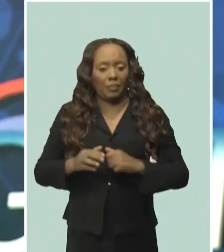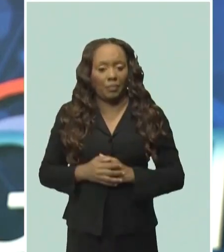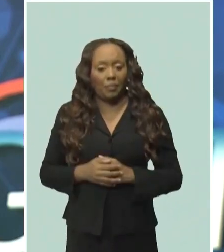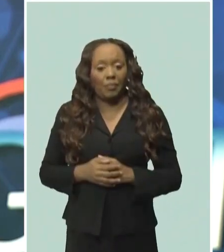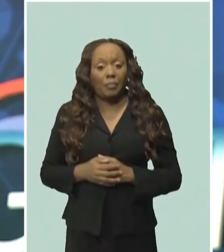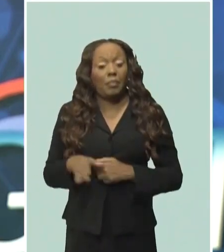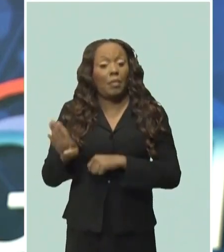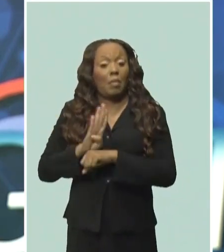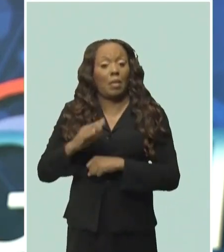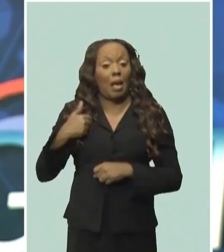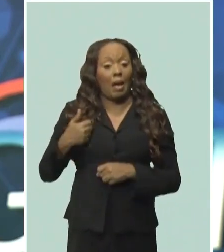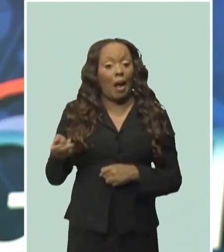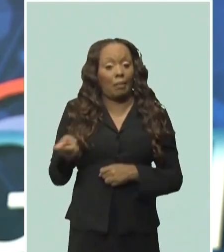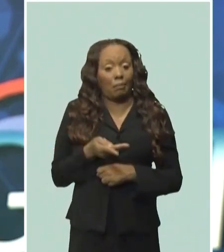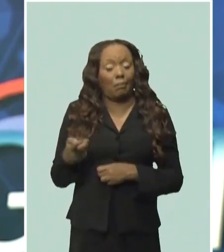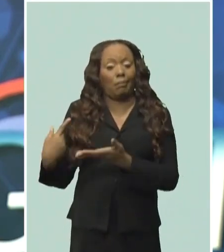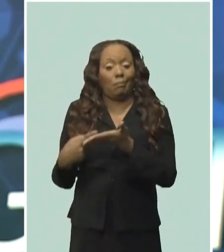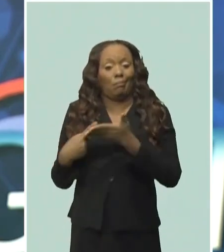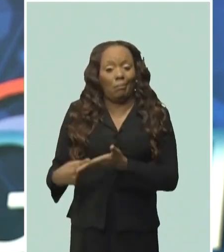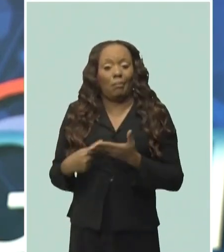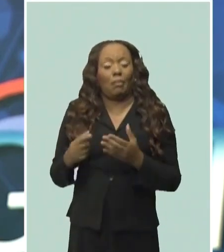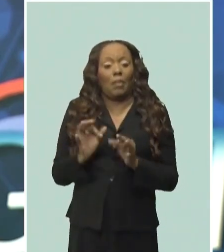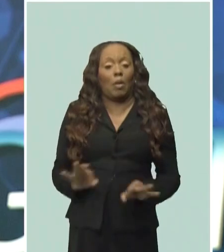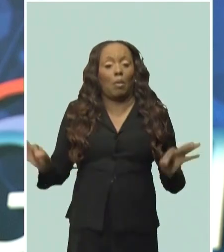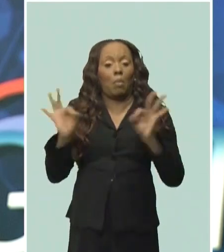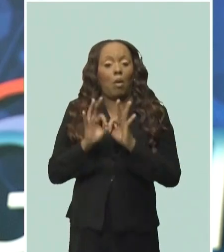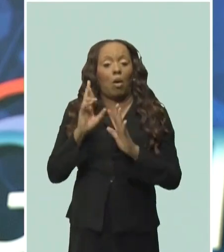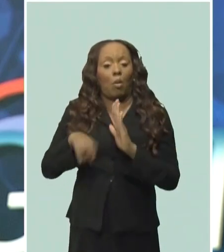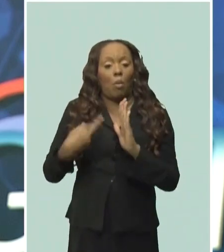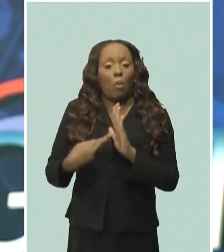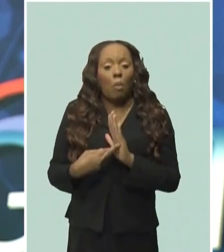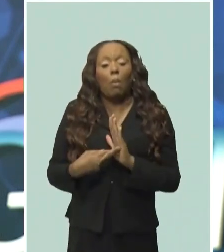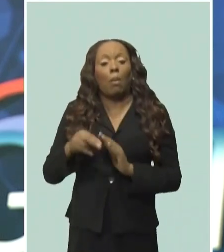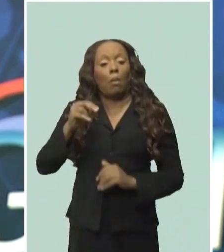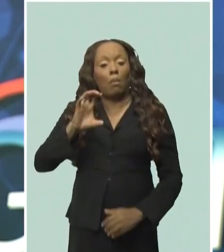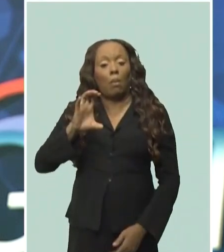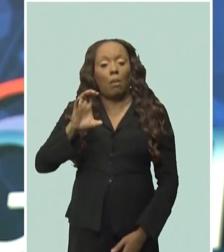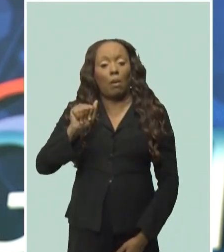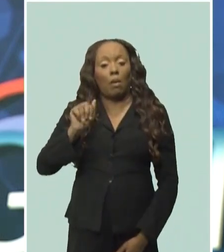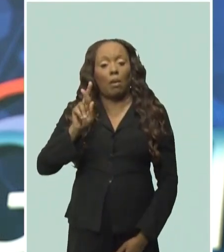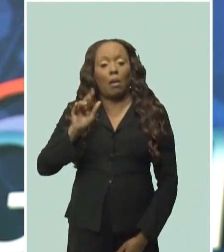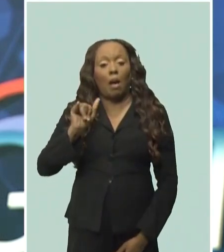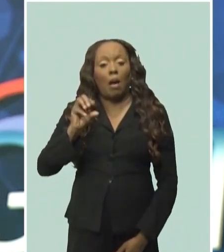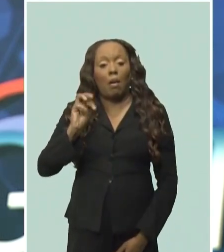Barbados and Canada also discussed the important role of regional grouping CARICOM to promote